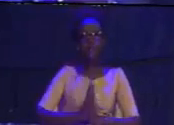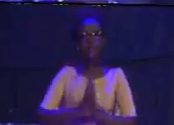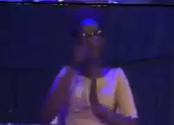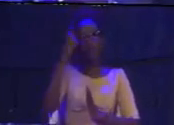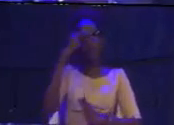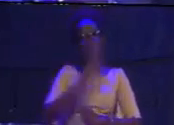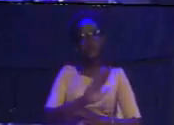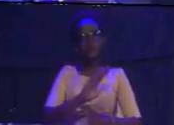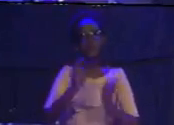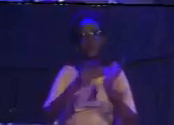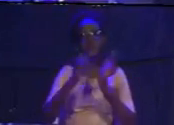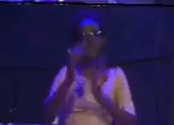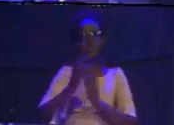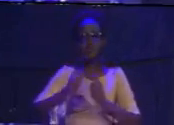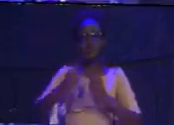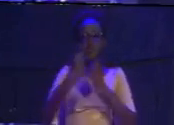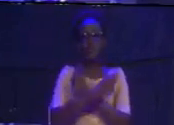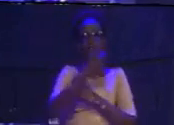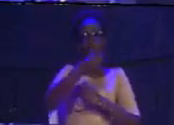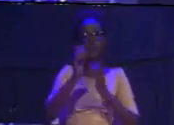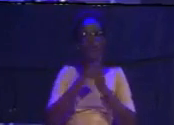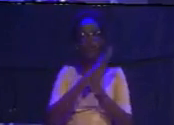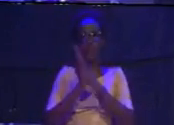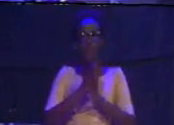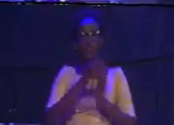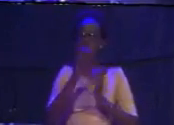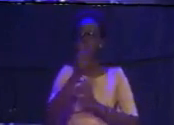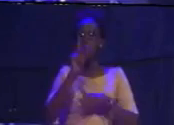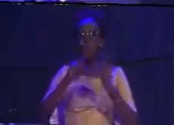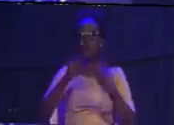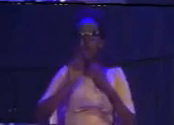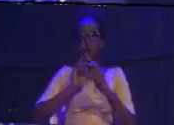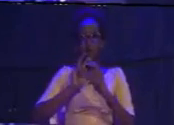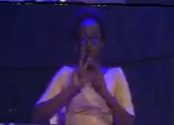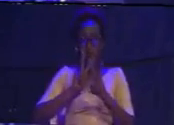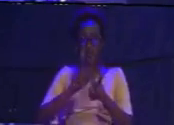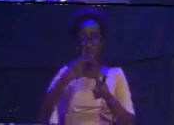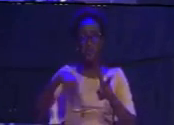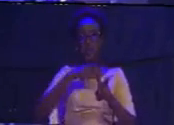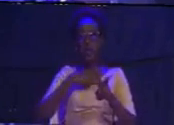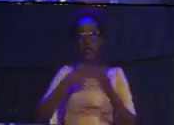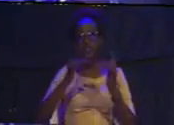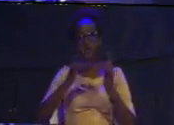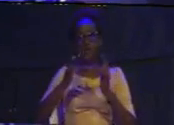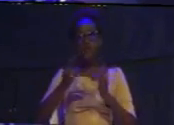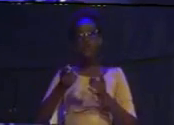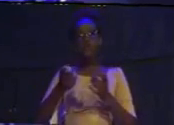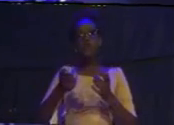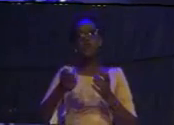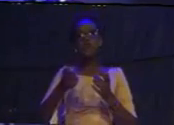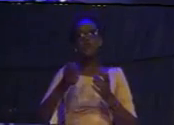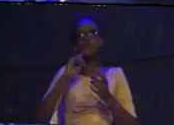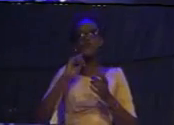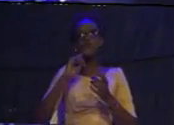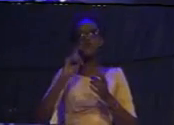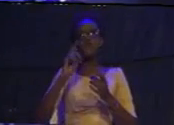for prayer. Jesus will bless you. And those of you who are watching us, Jesus is with